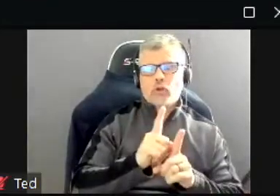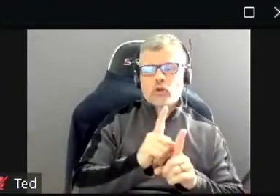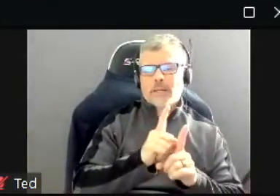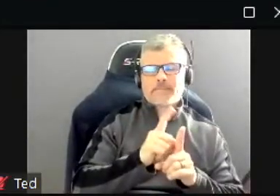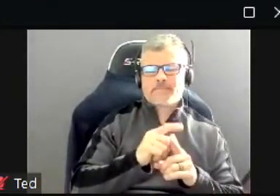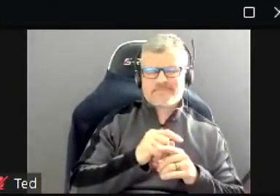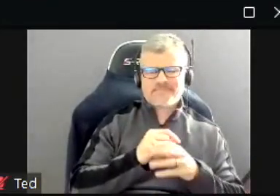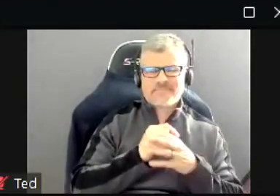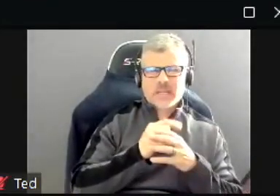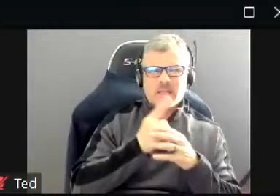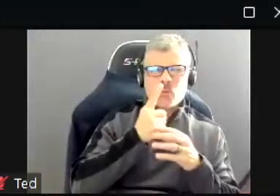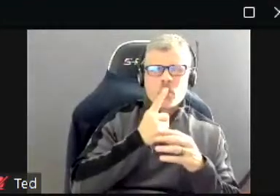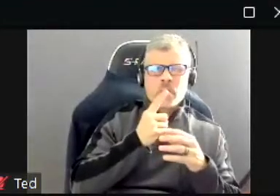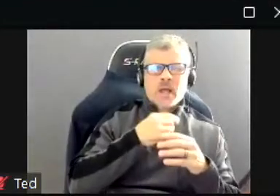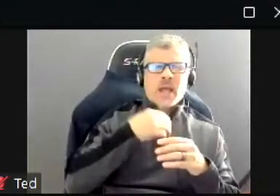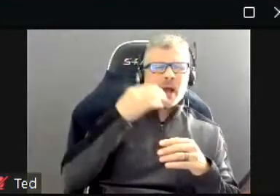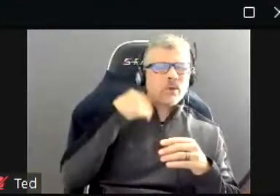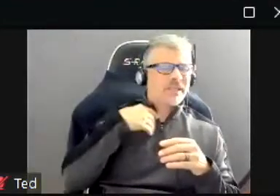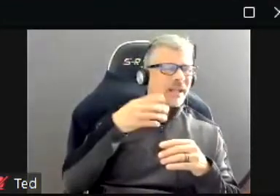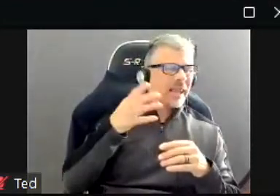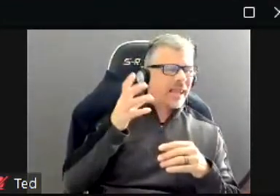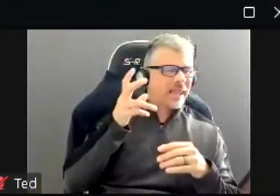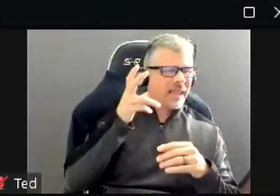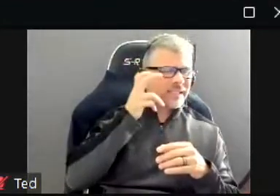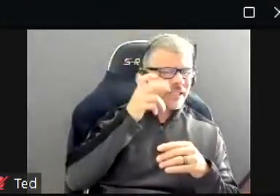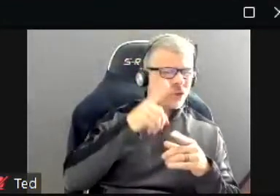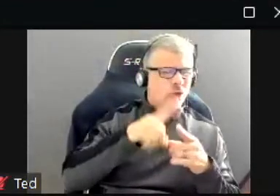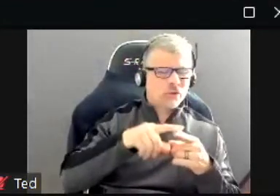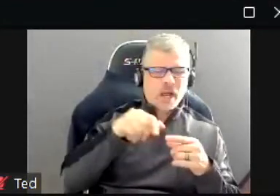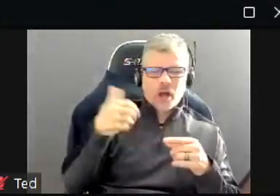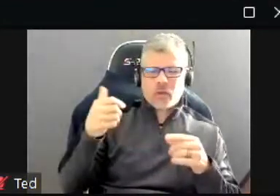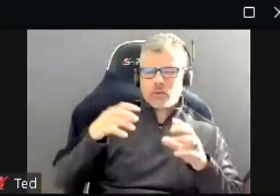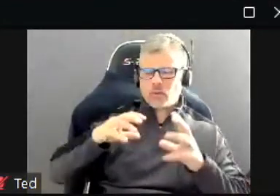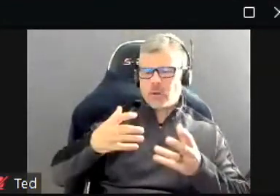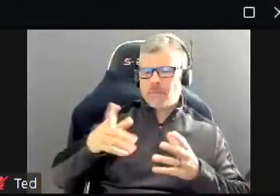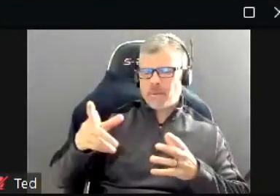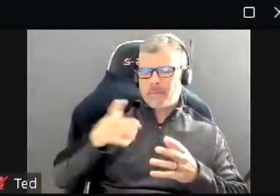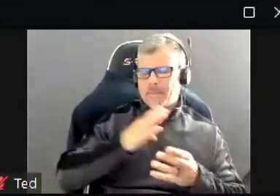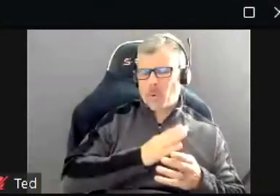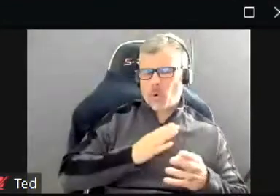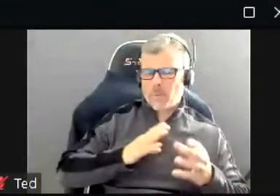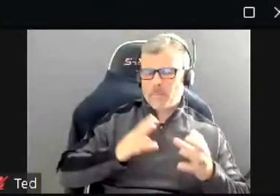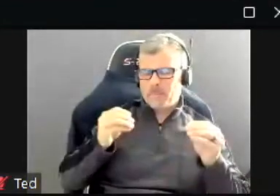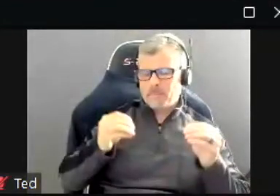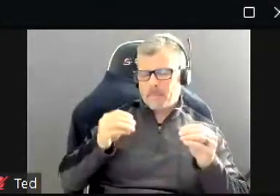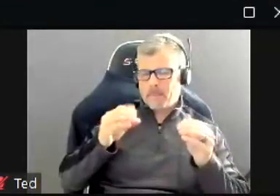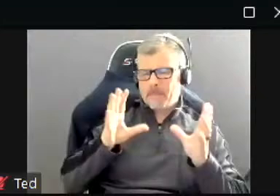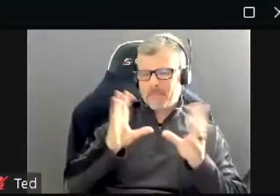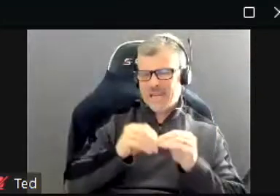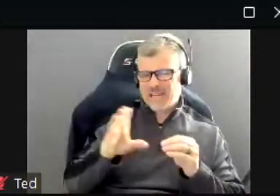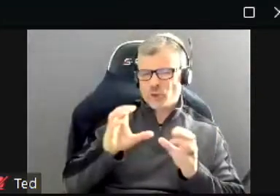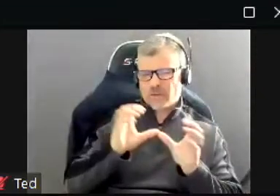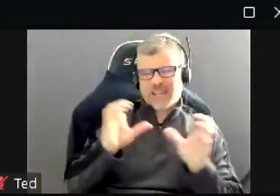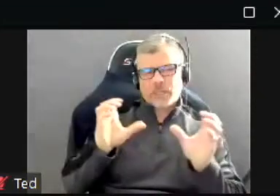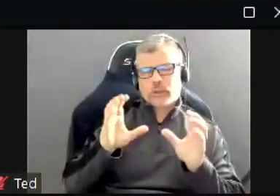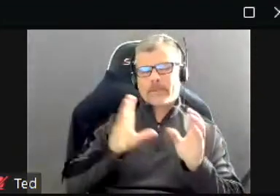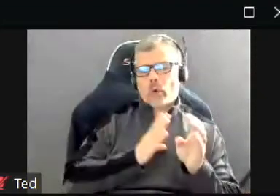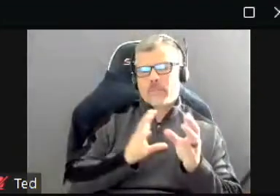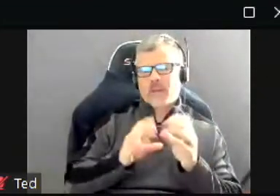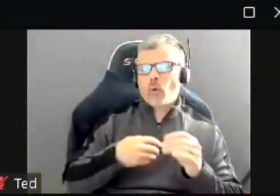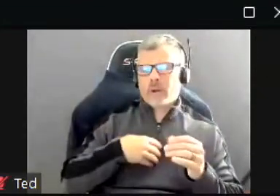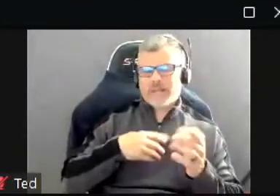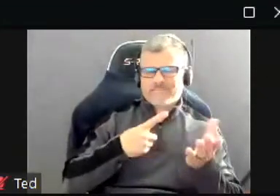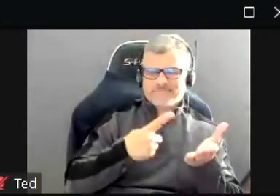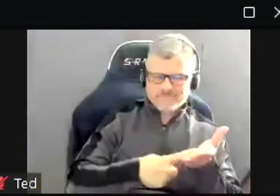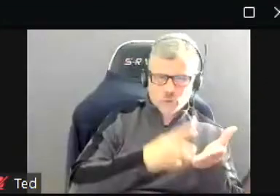I understand from listening to a recent Professional Standards and Teacher Education Board meeting that we used to talk about the number of